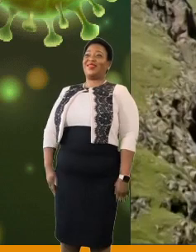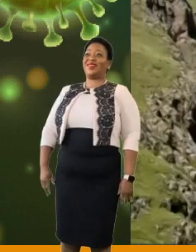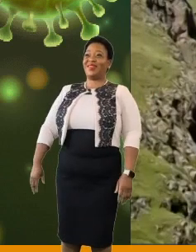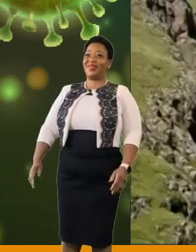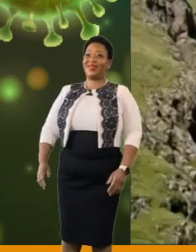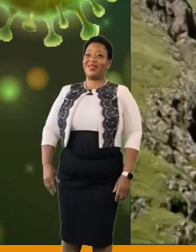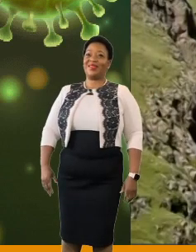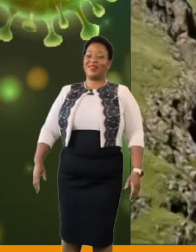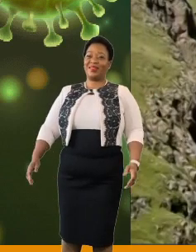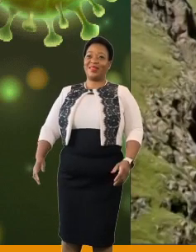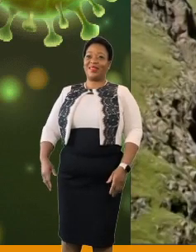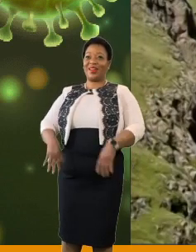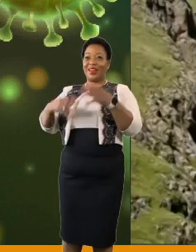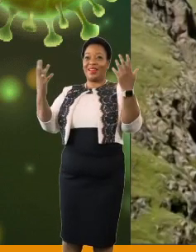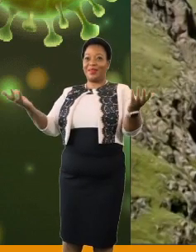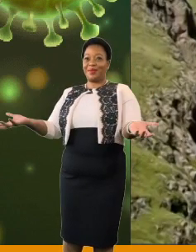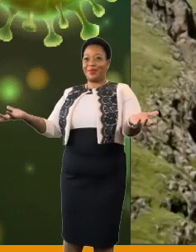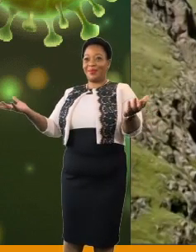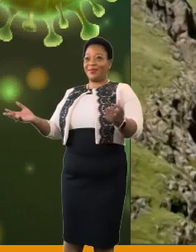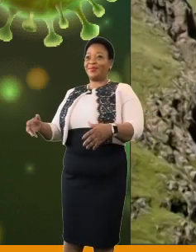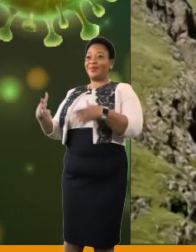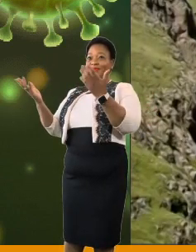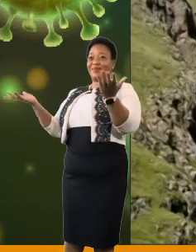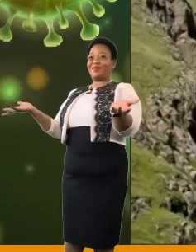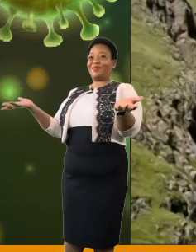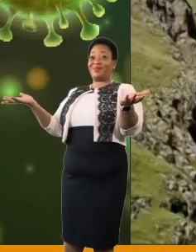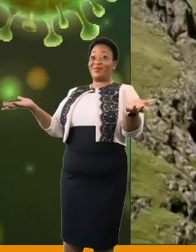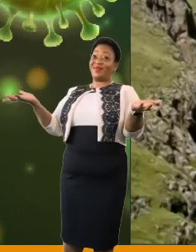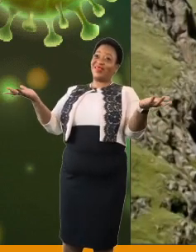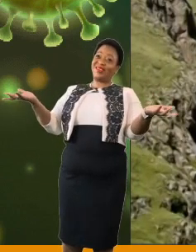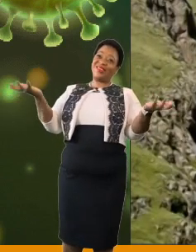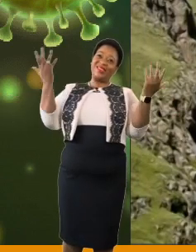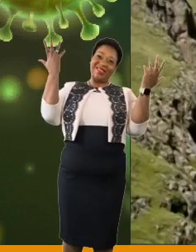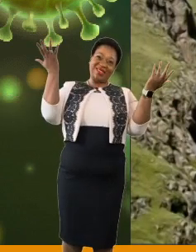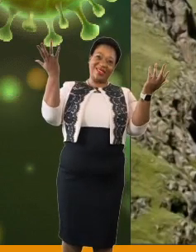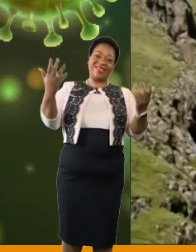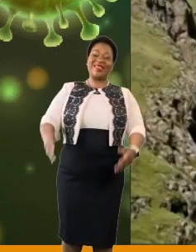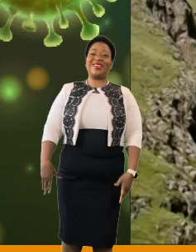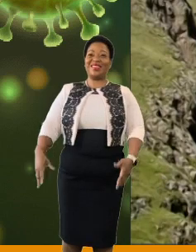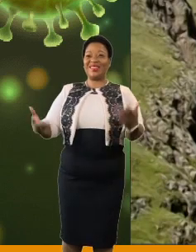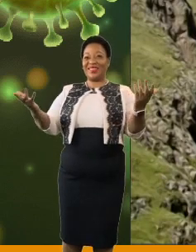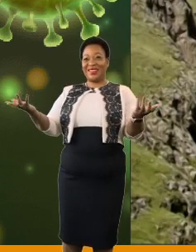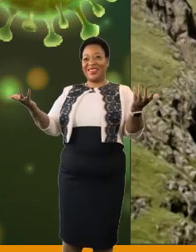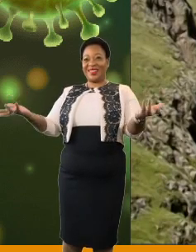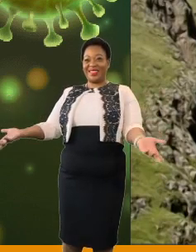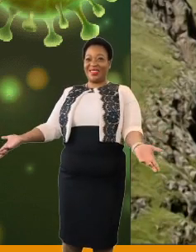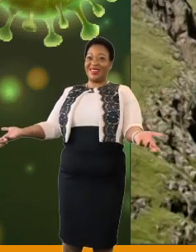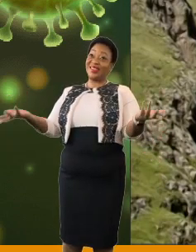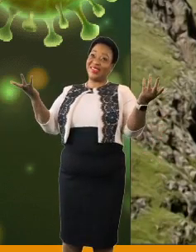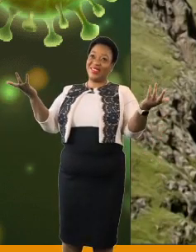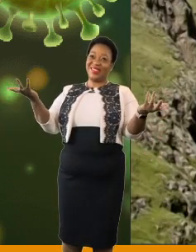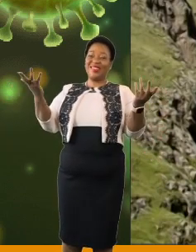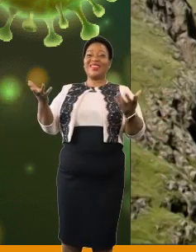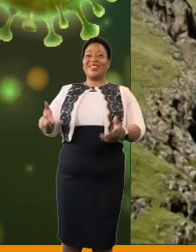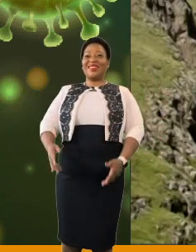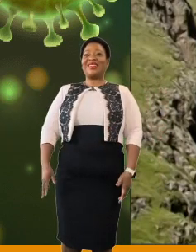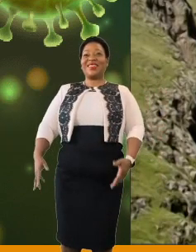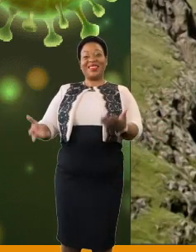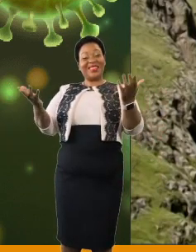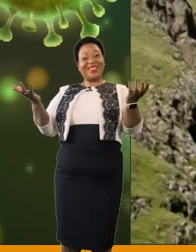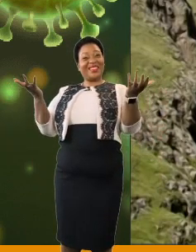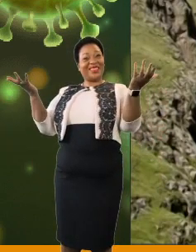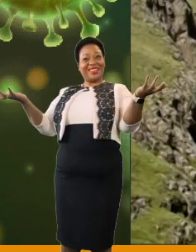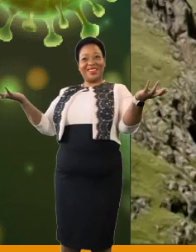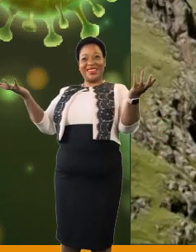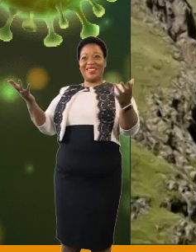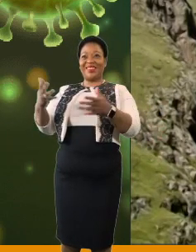said, converting red tape to green tape may have an environmental connotation with environmental affairs.